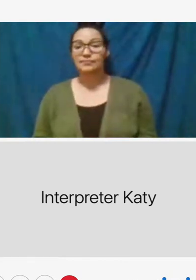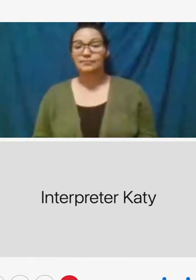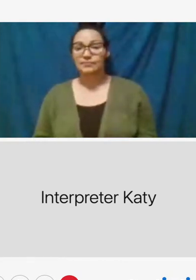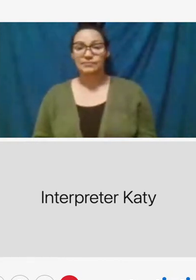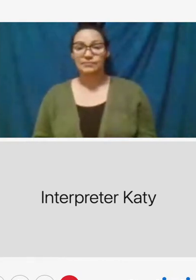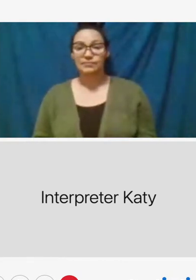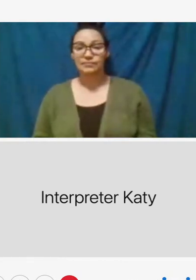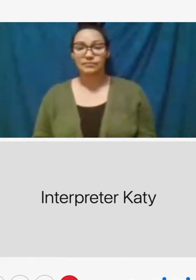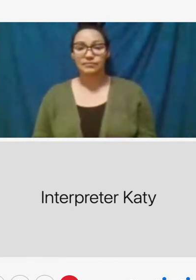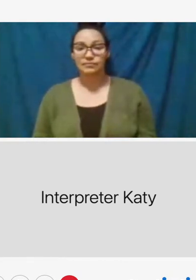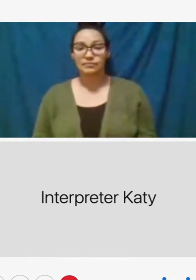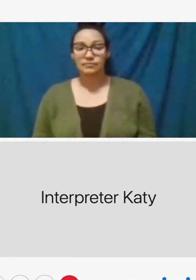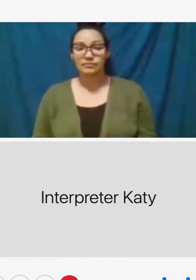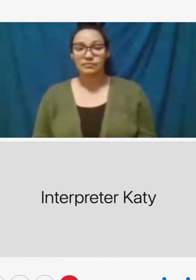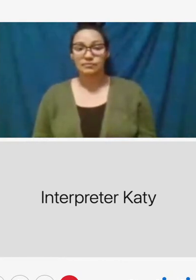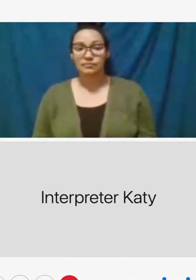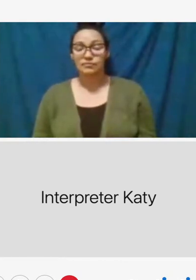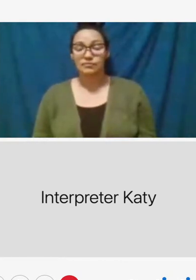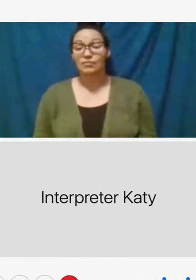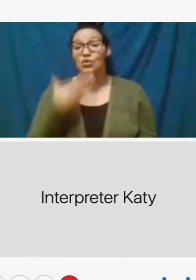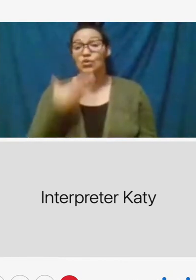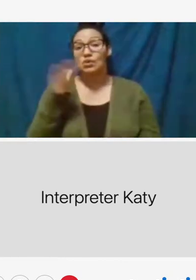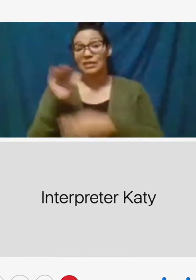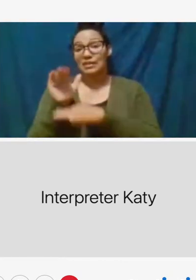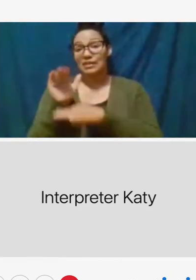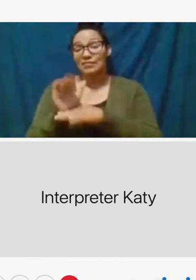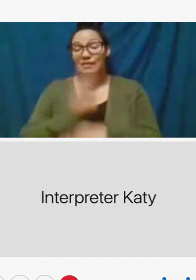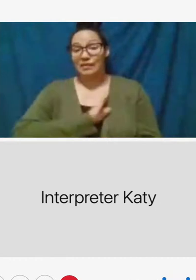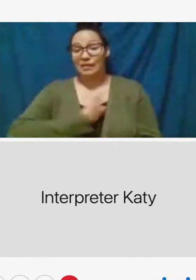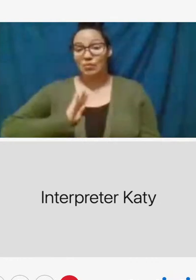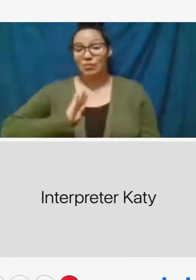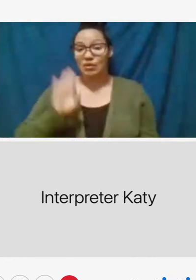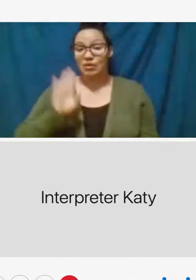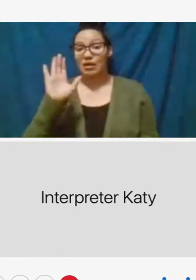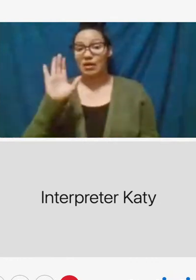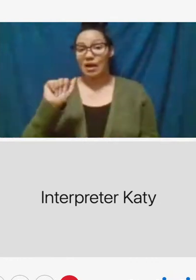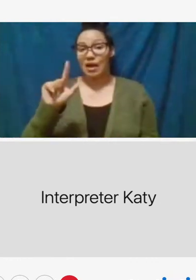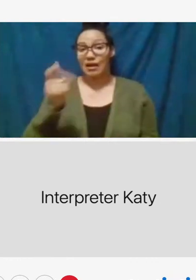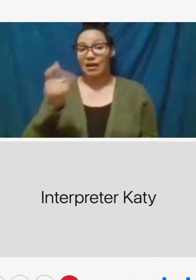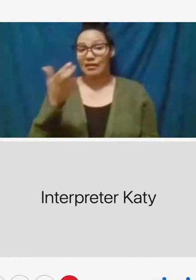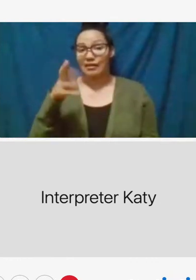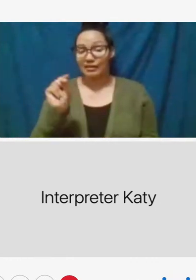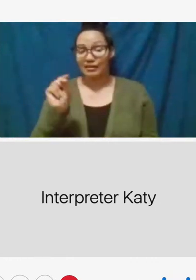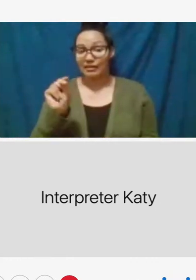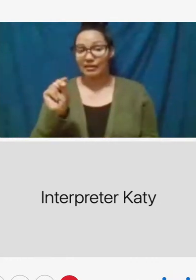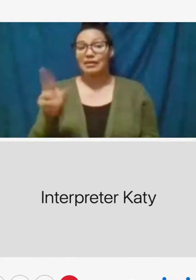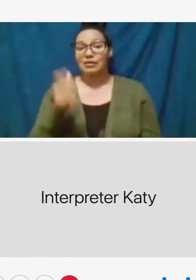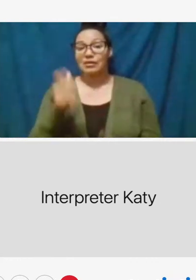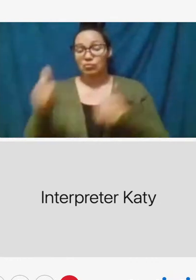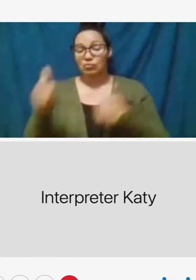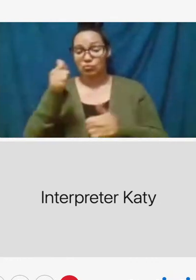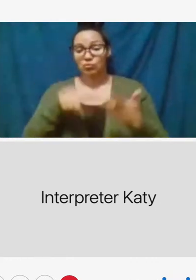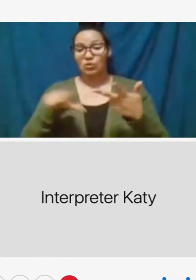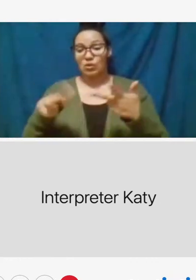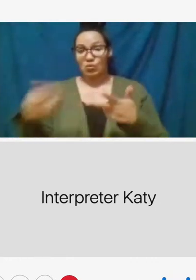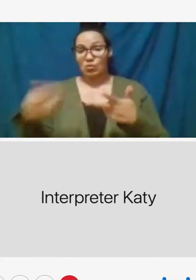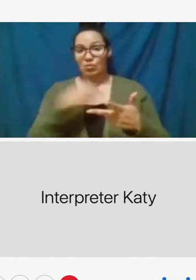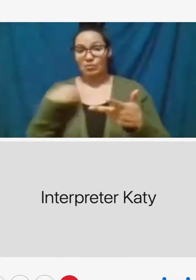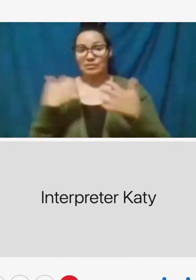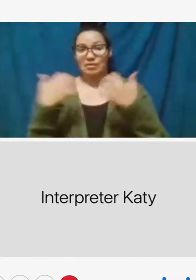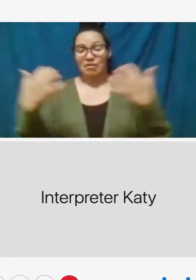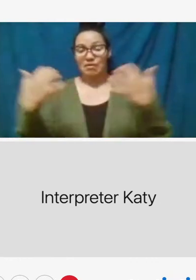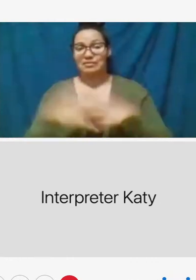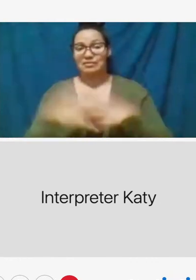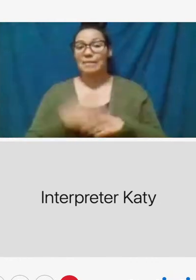you good evening board member aigin members of the School Board superintendent Miranda and members of the audience my name is samanth